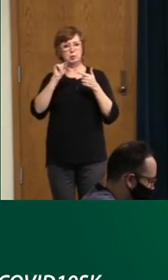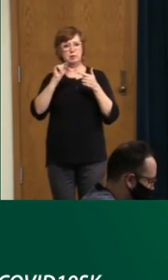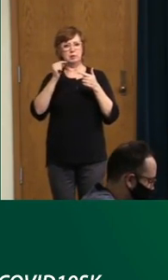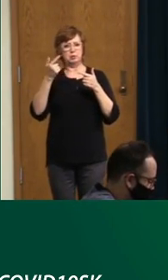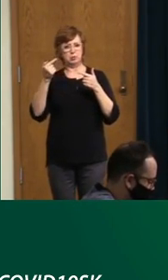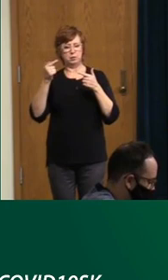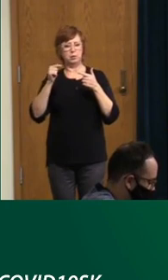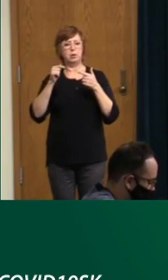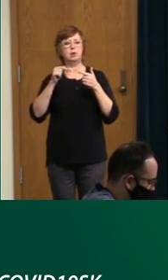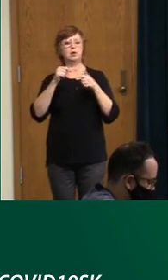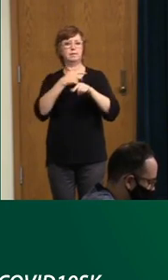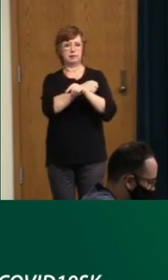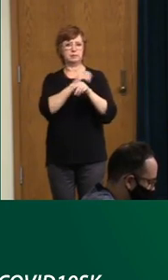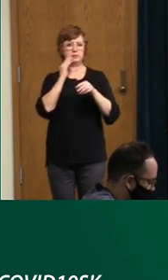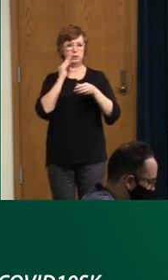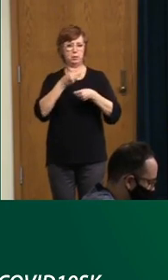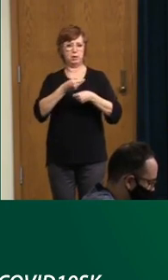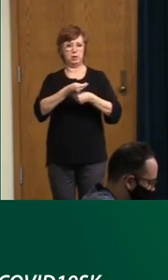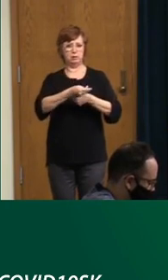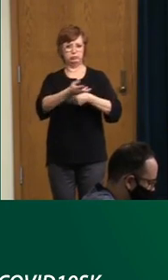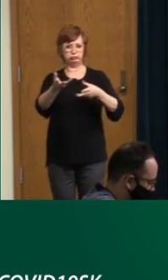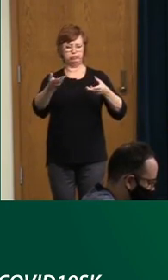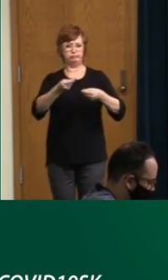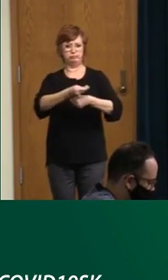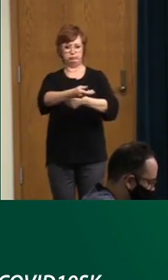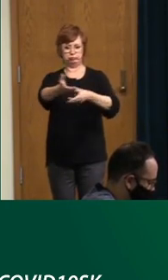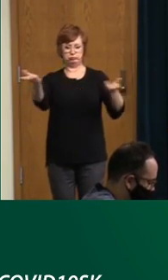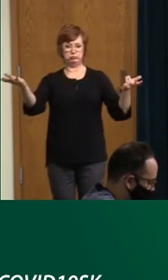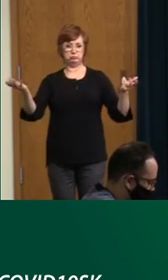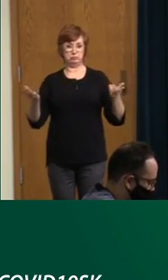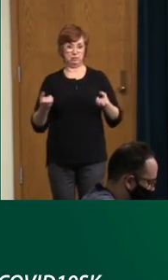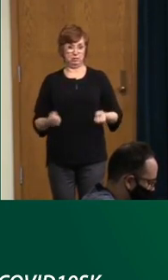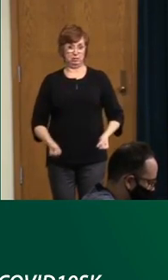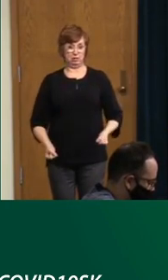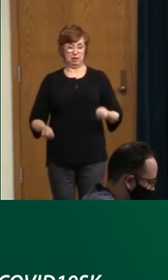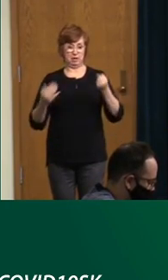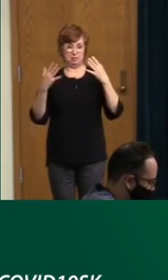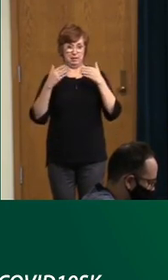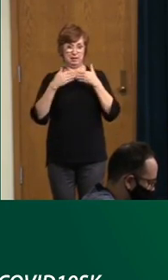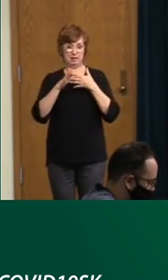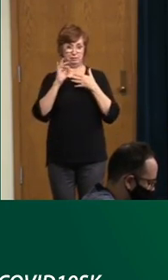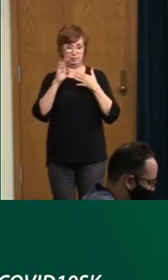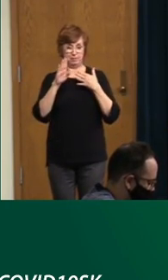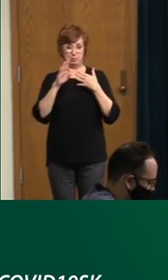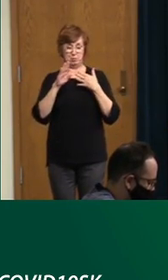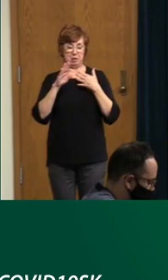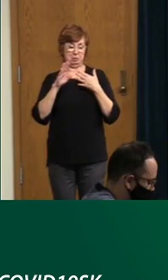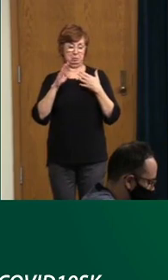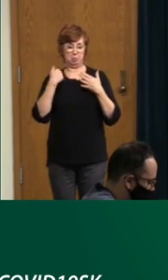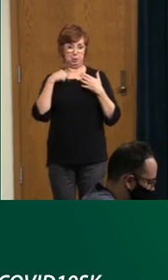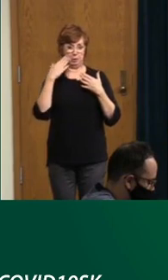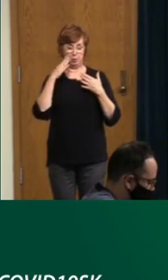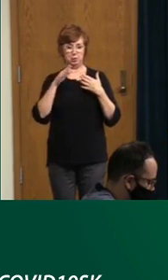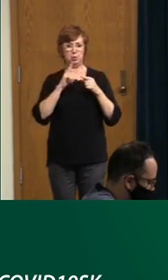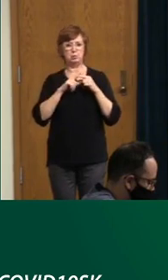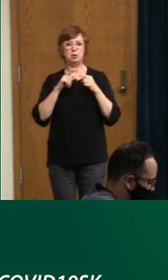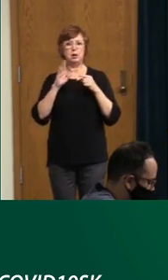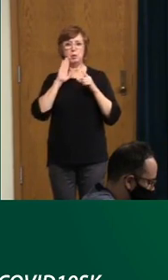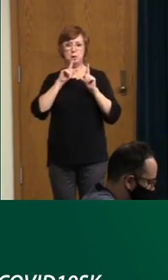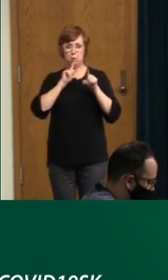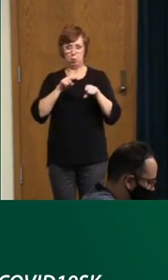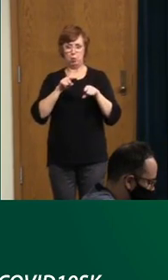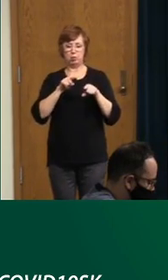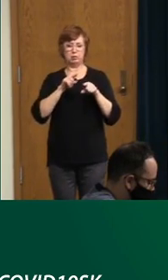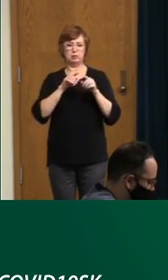2021, and we don't know the details of how much vaccine will be available beyond February, but it will be coming in smaller amounts,